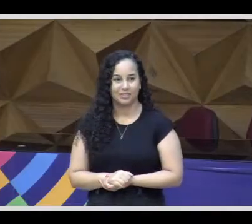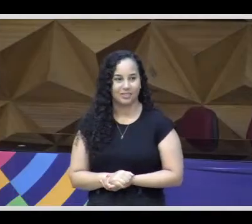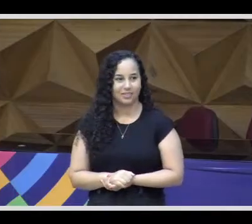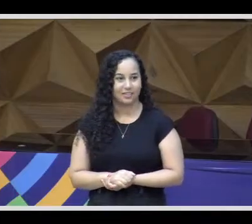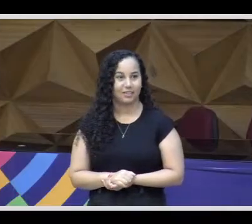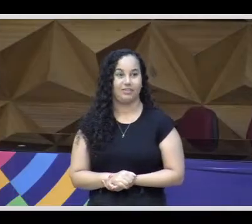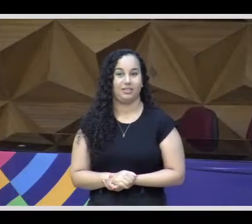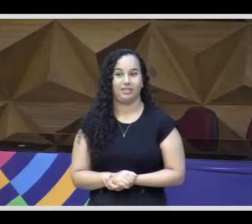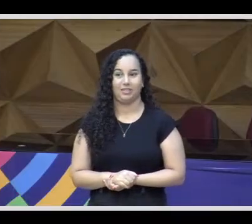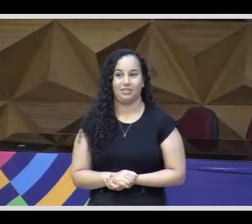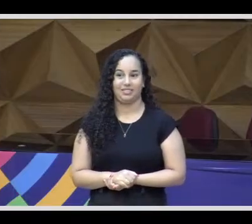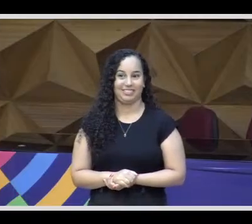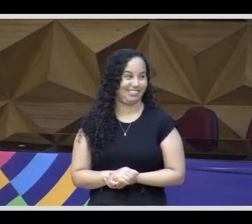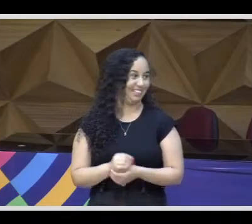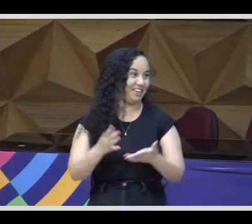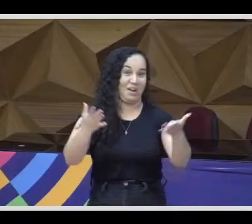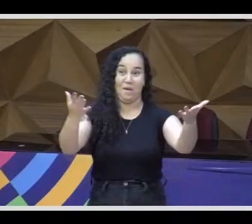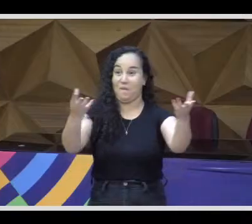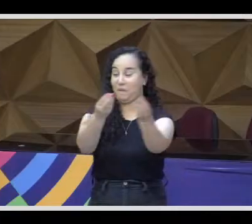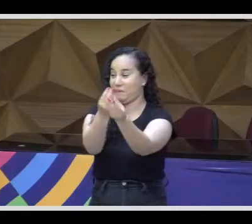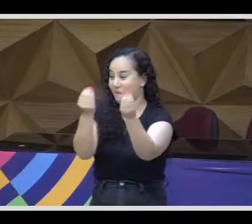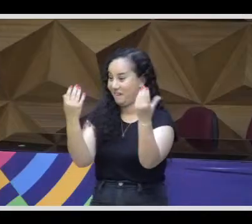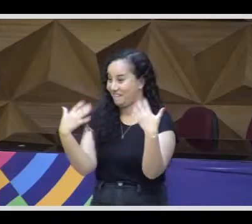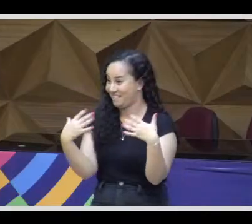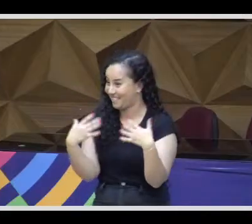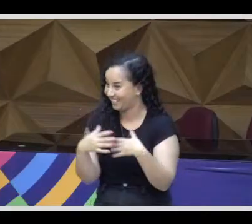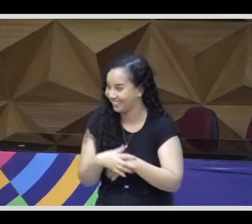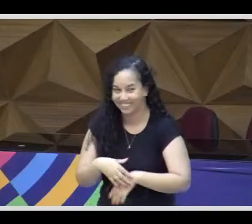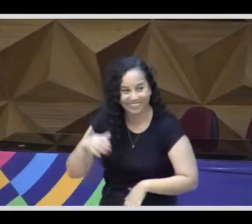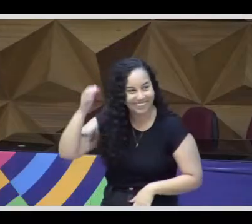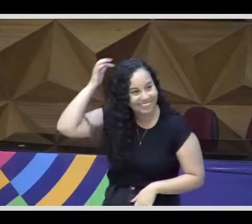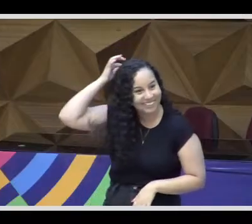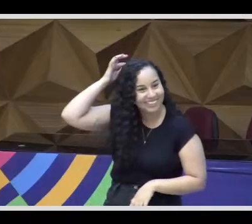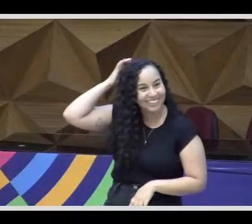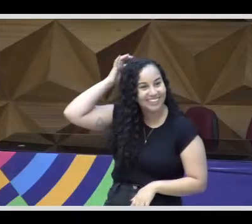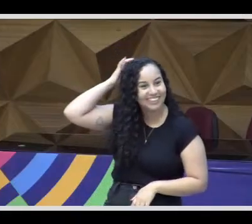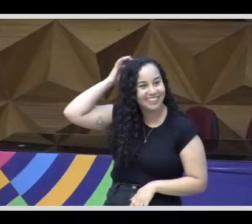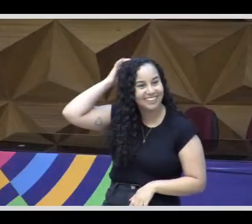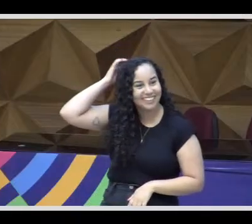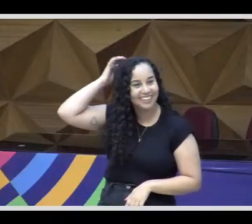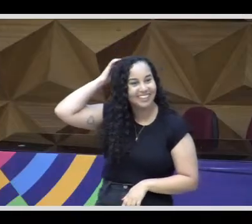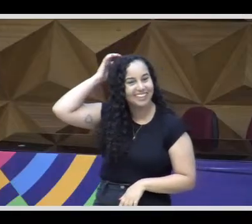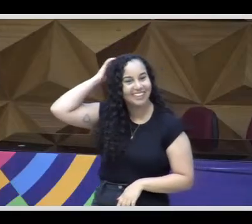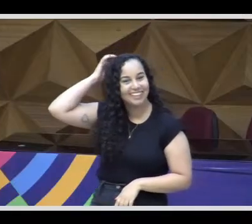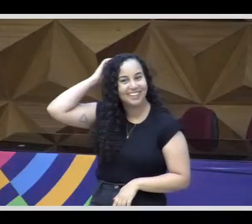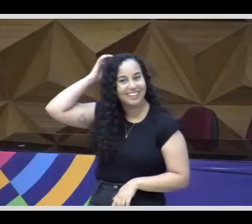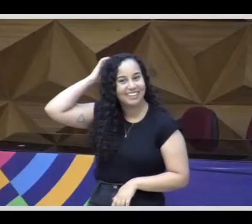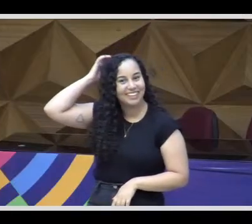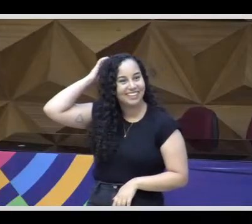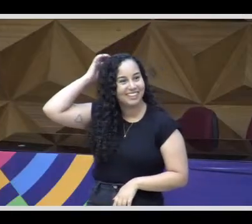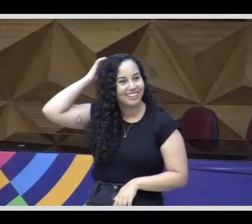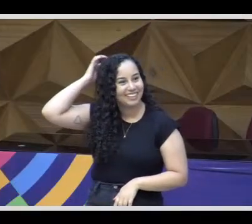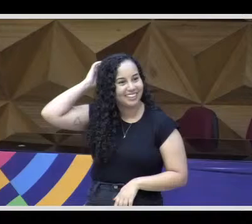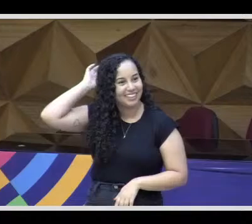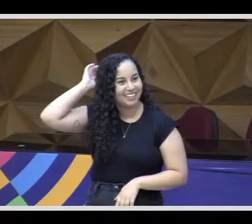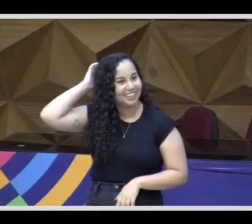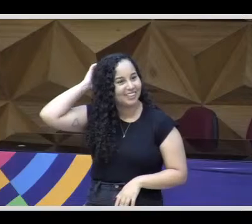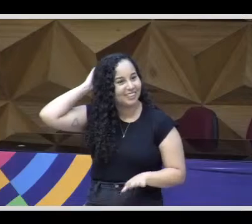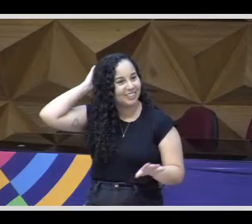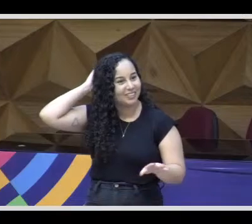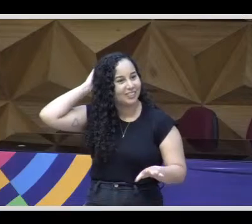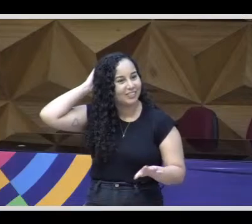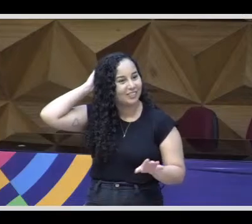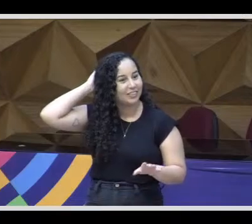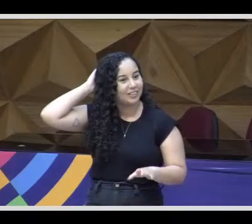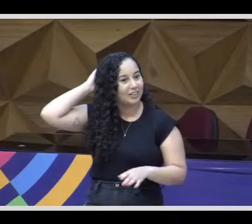of course. So many. Thiago was... Já passa aí o... We have a couple